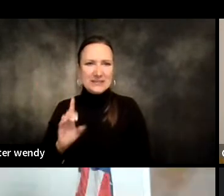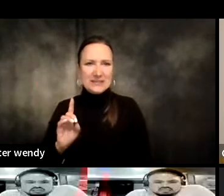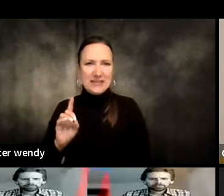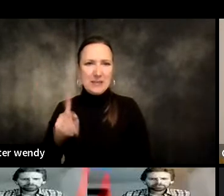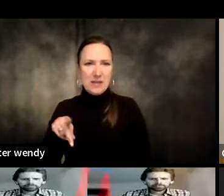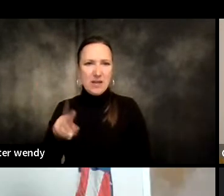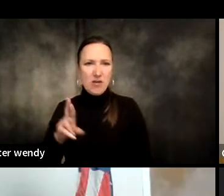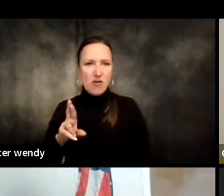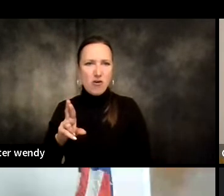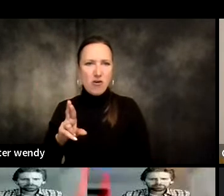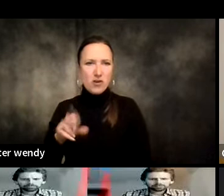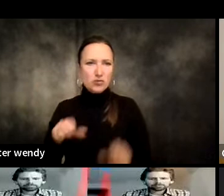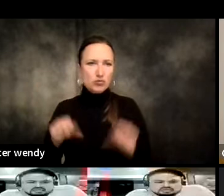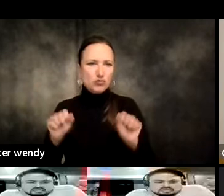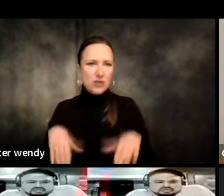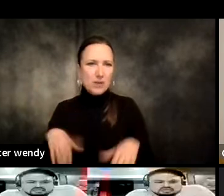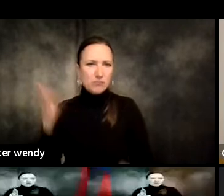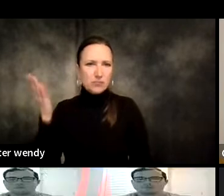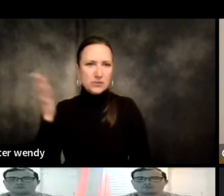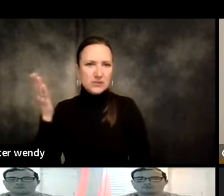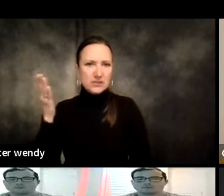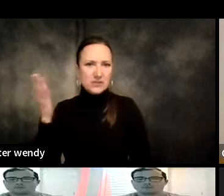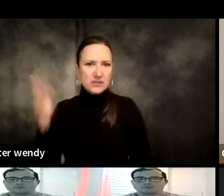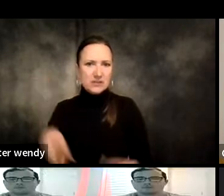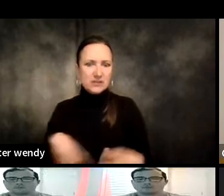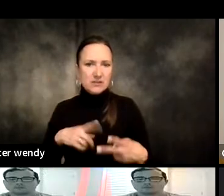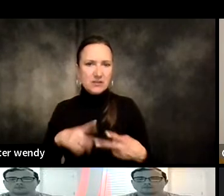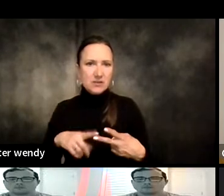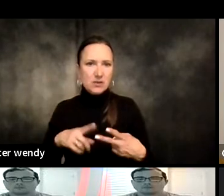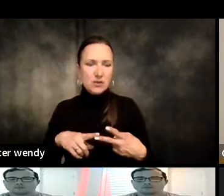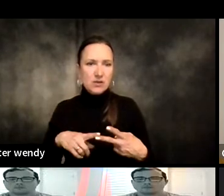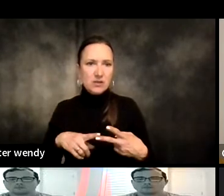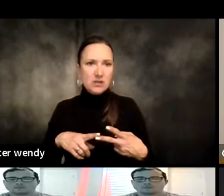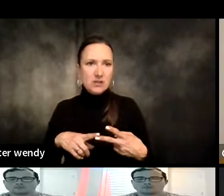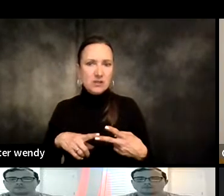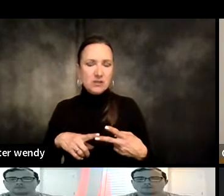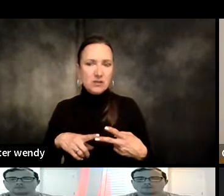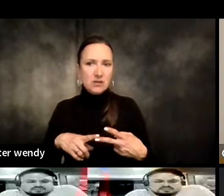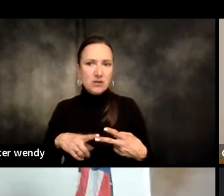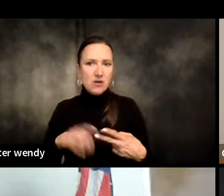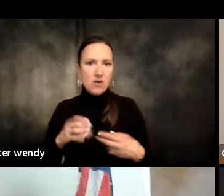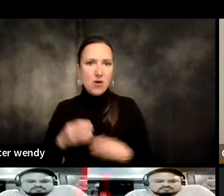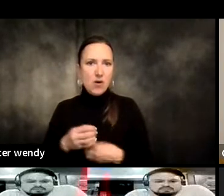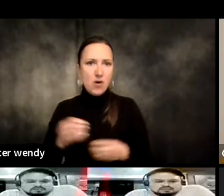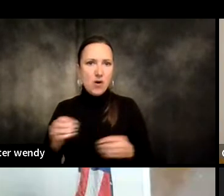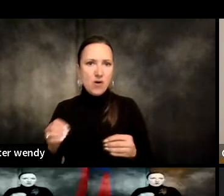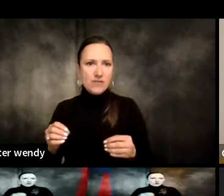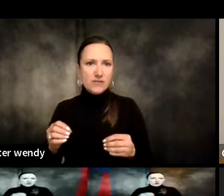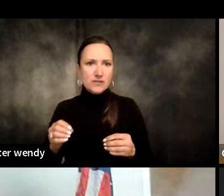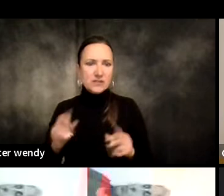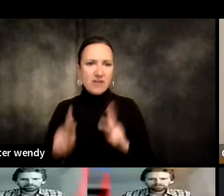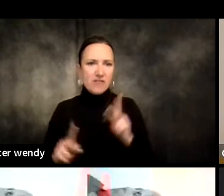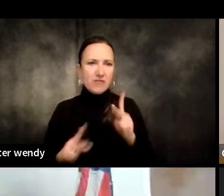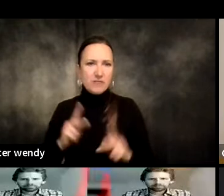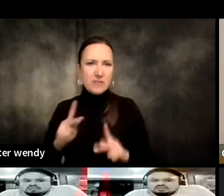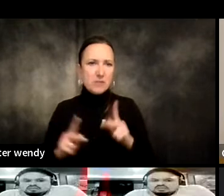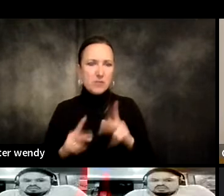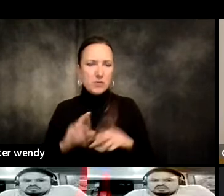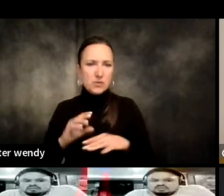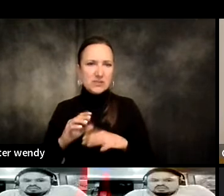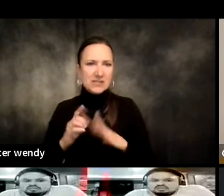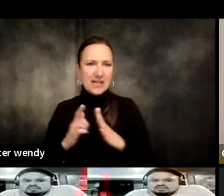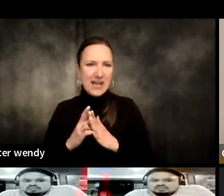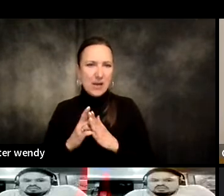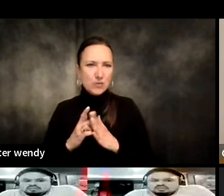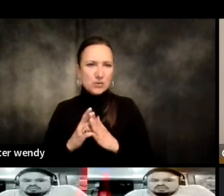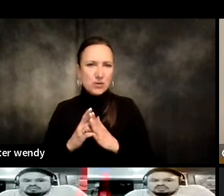DPR. And proceeding also with the Office of People's Counsel.